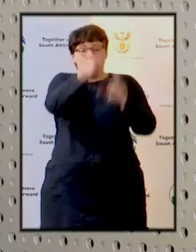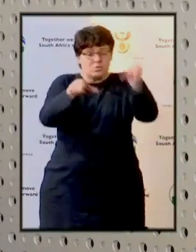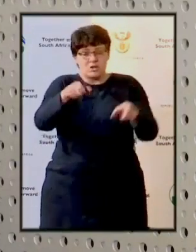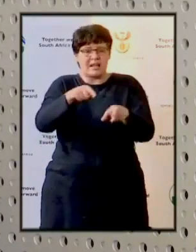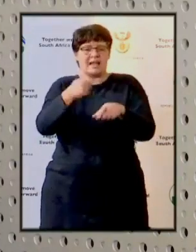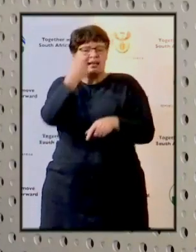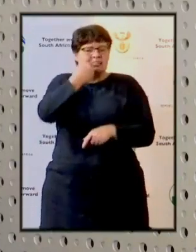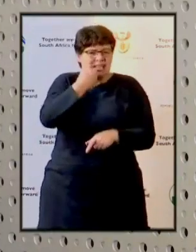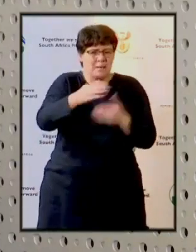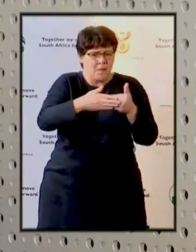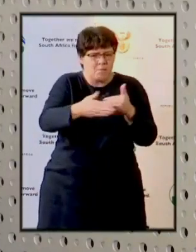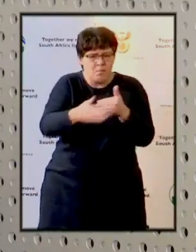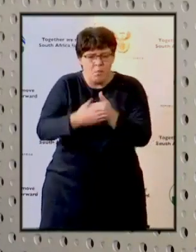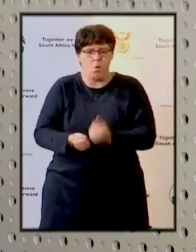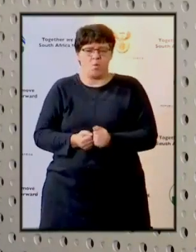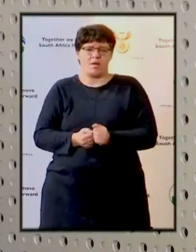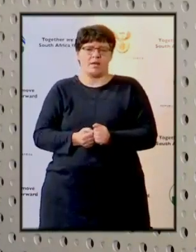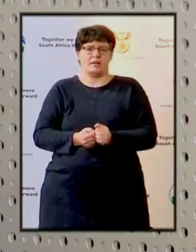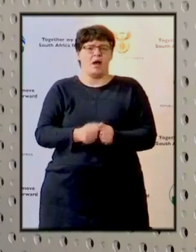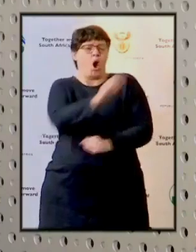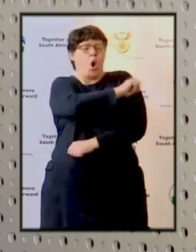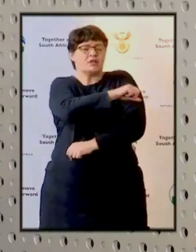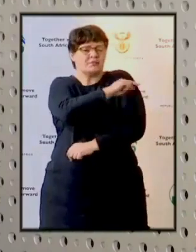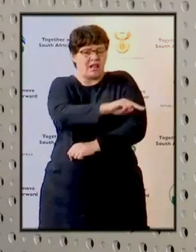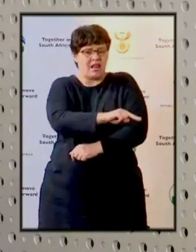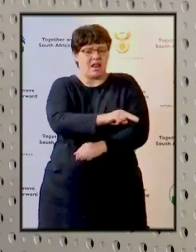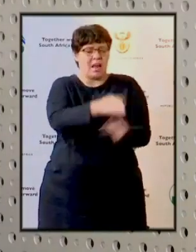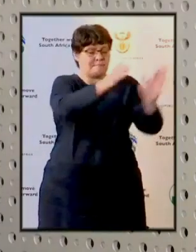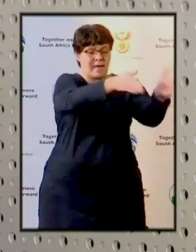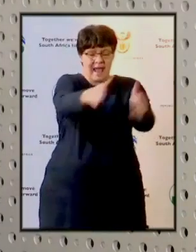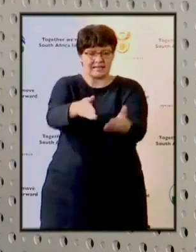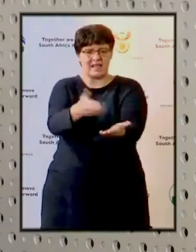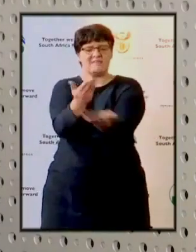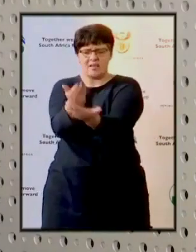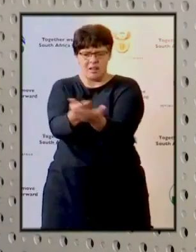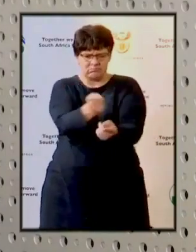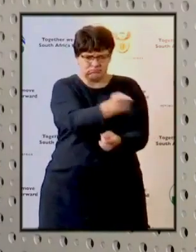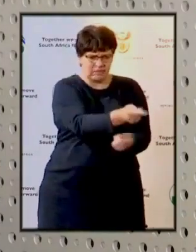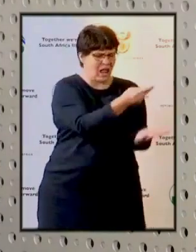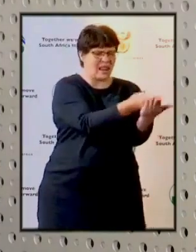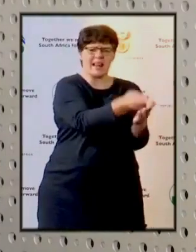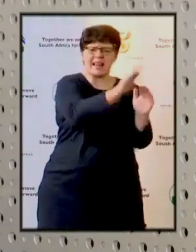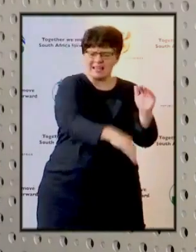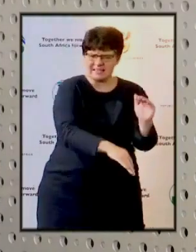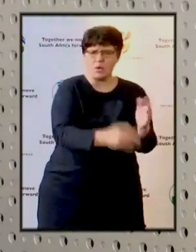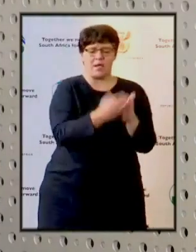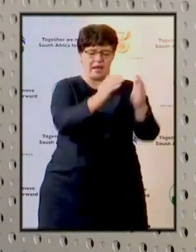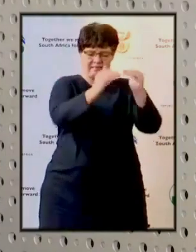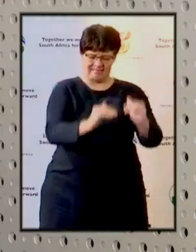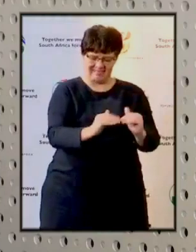more hospital beds become available, the quicker we can move to level three and indeed level